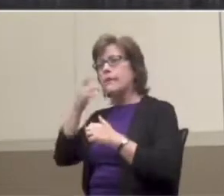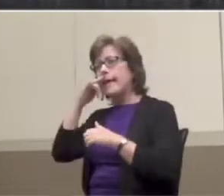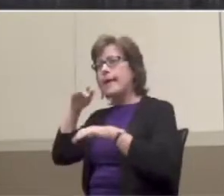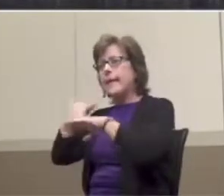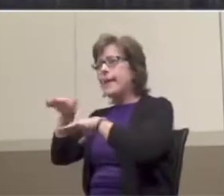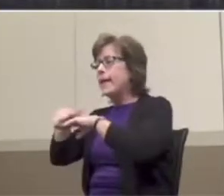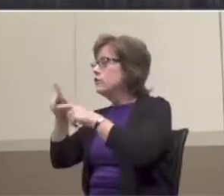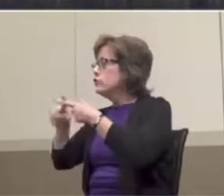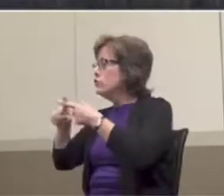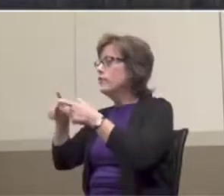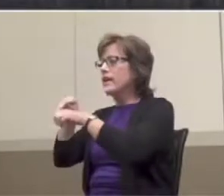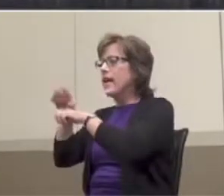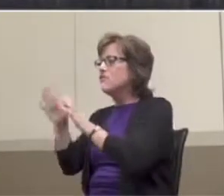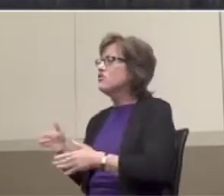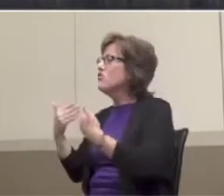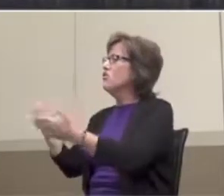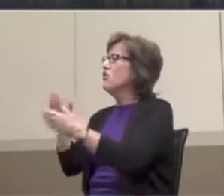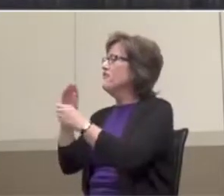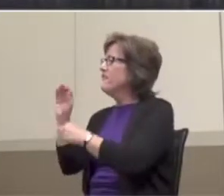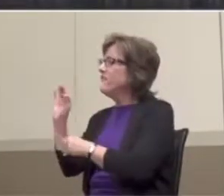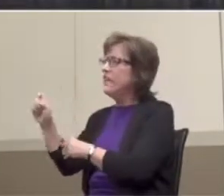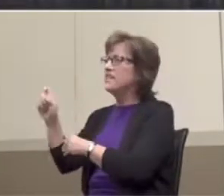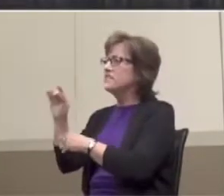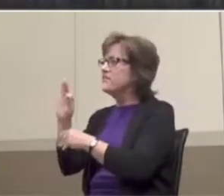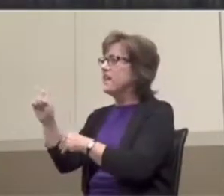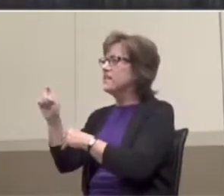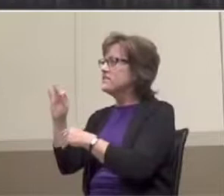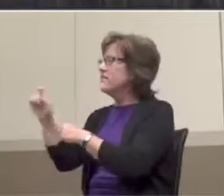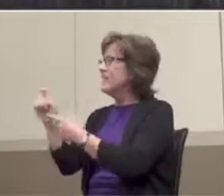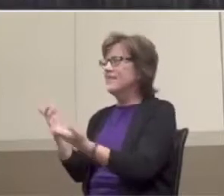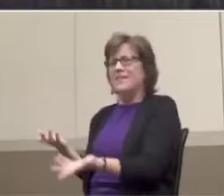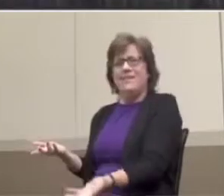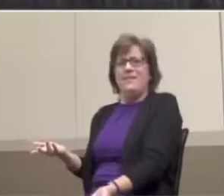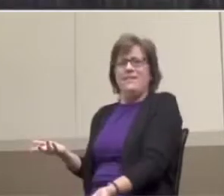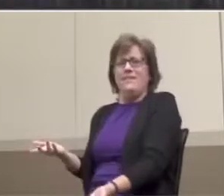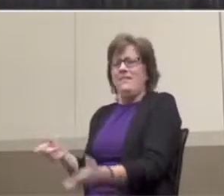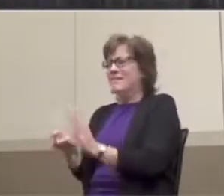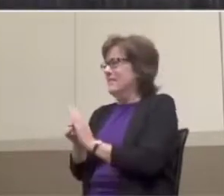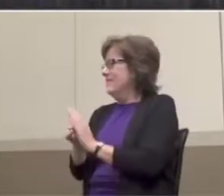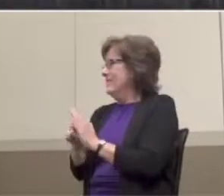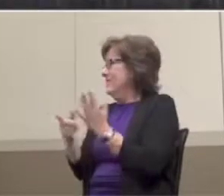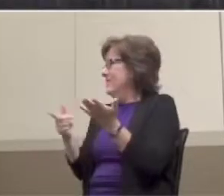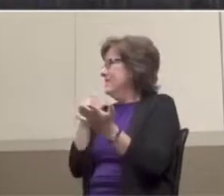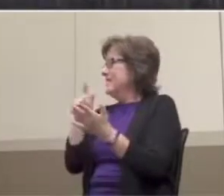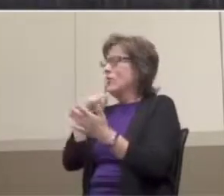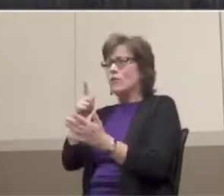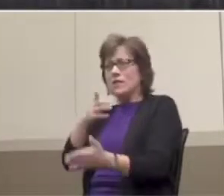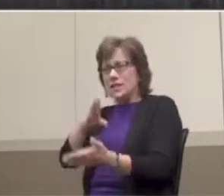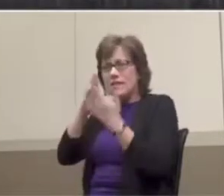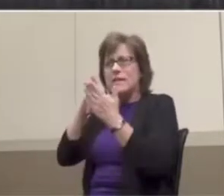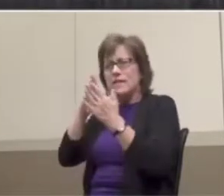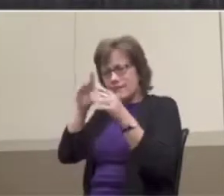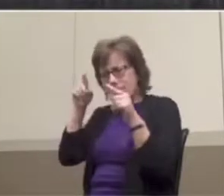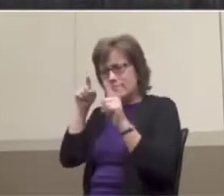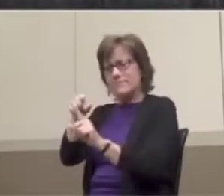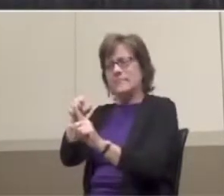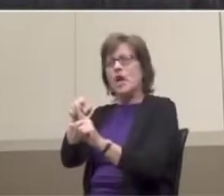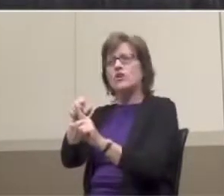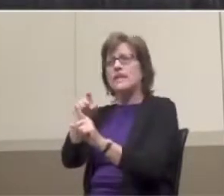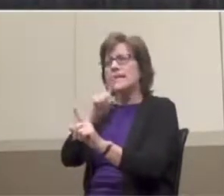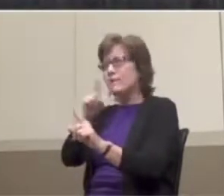fix it, fix it, fix it. So that would be a con because then it's not really addressing the actual issue.